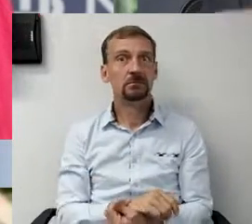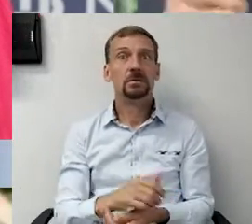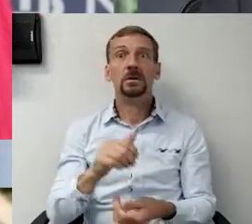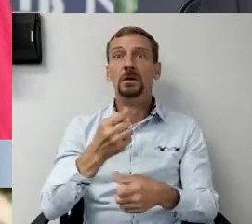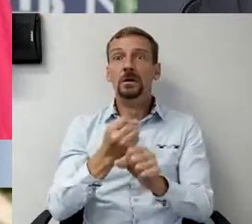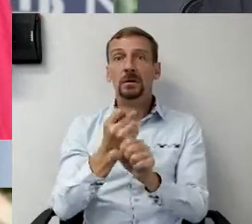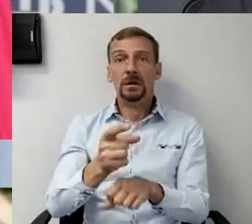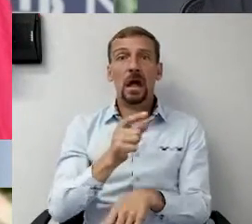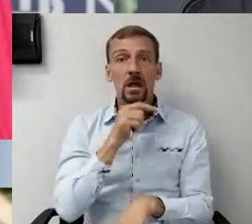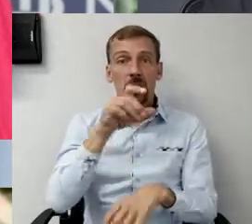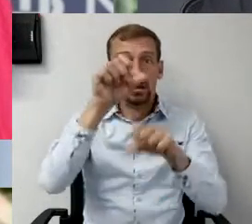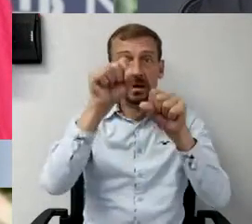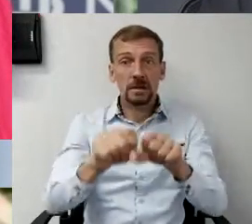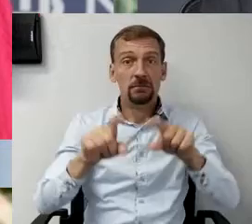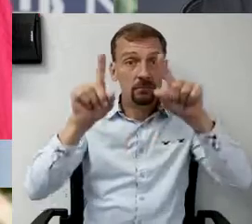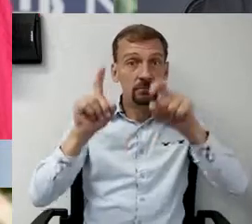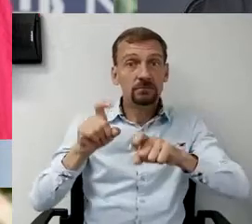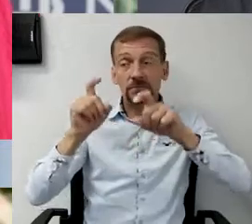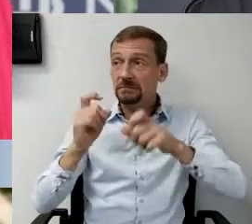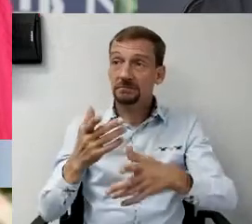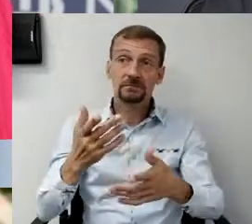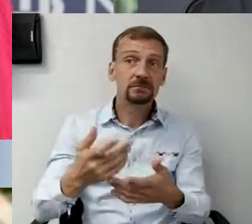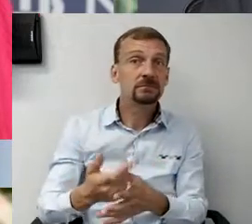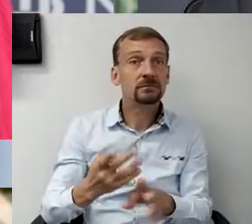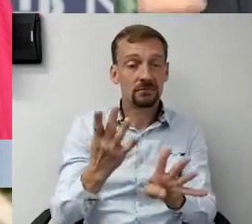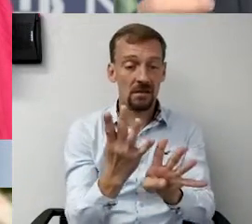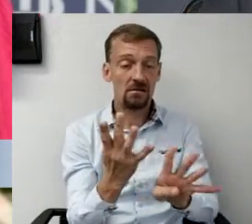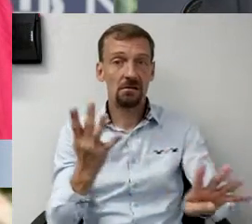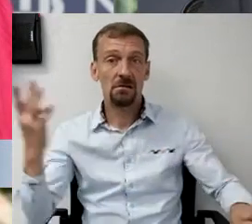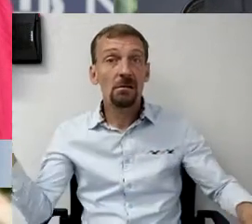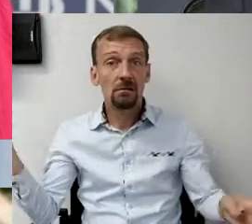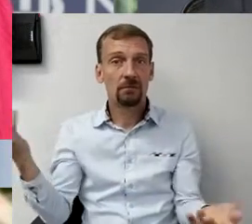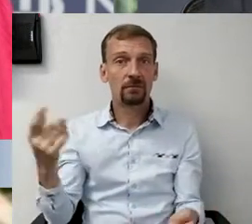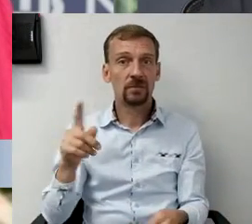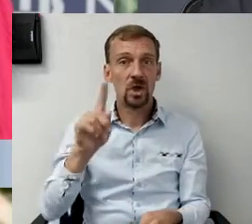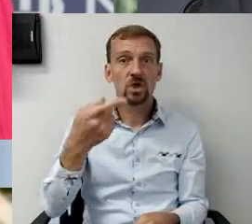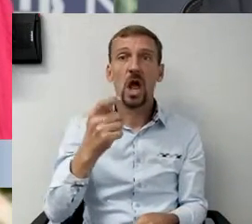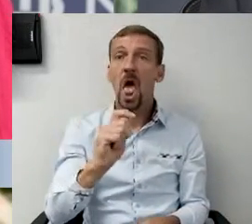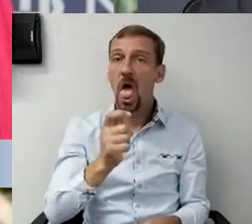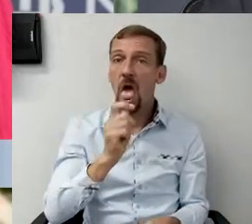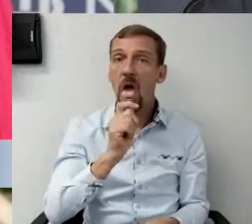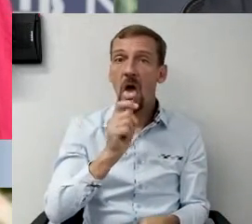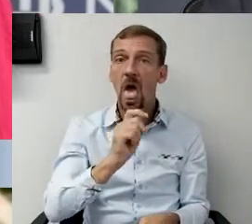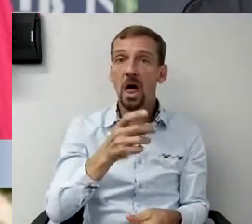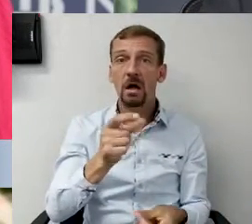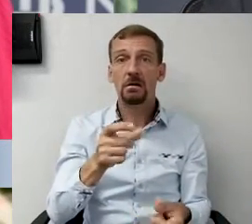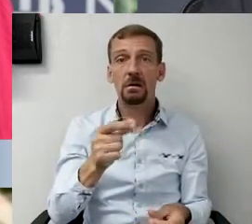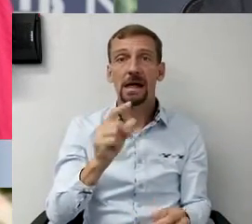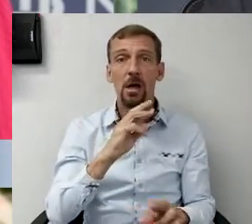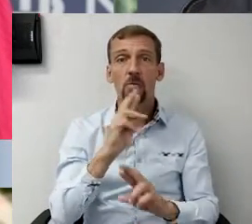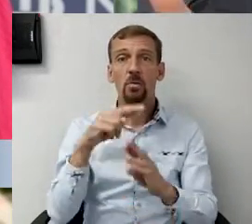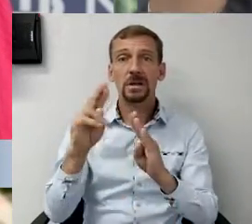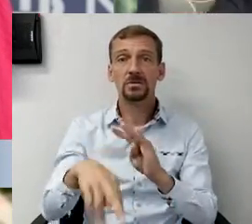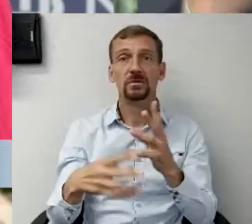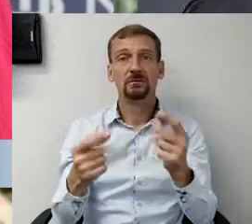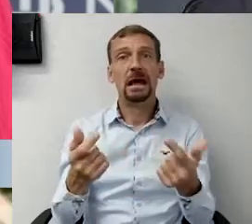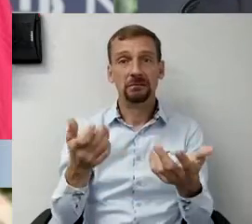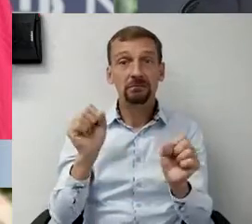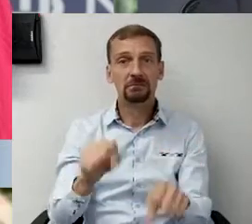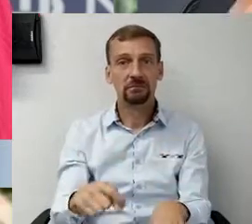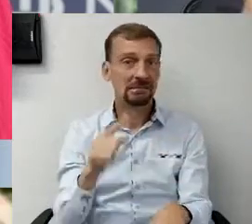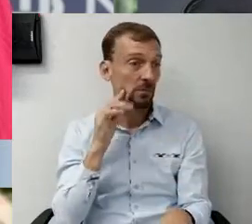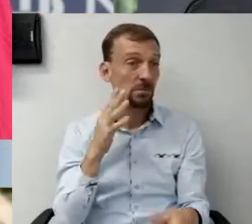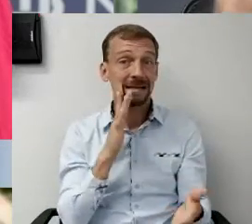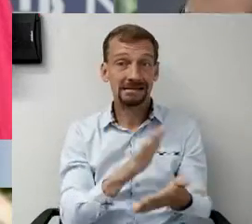lines, that you can, something as non-invasive as just saliva and get instantaneous results. Yeah. It